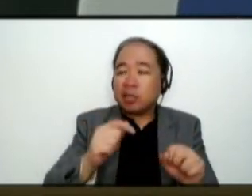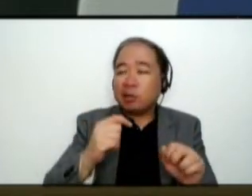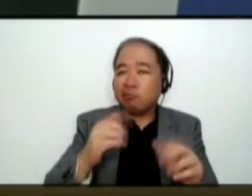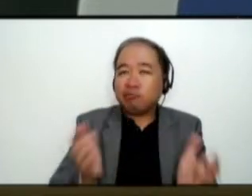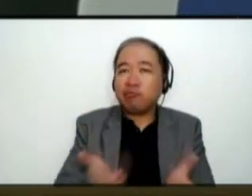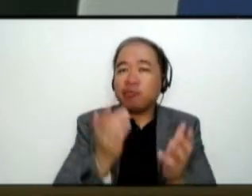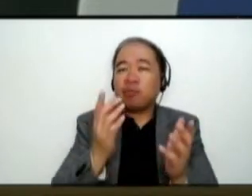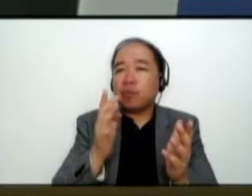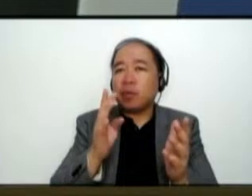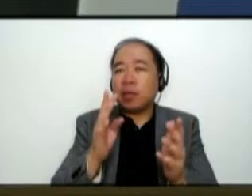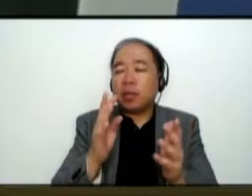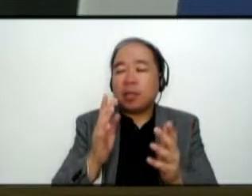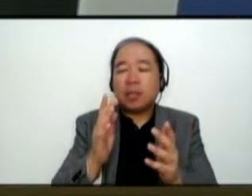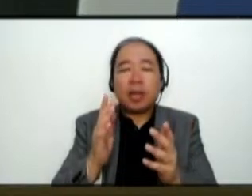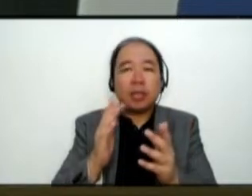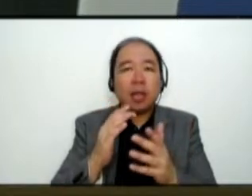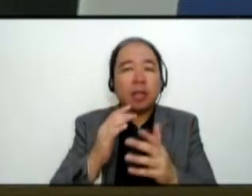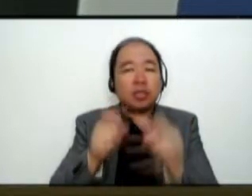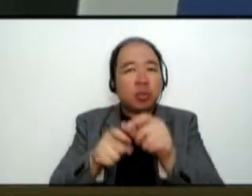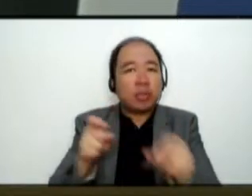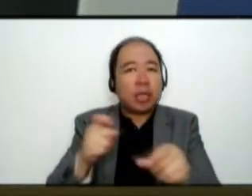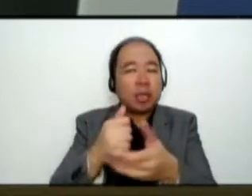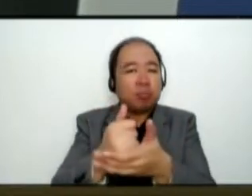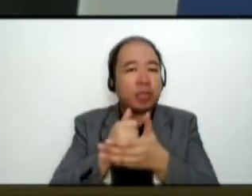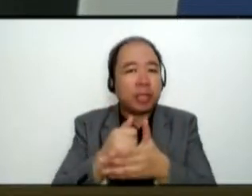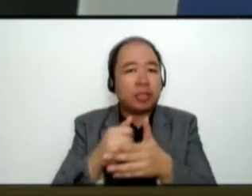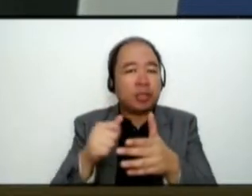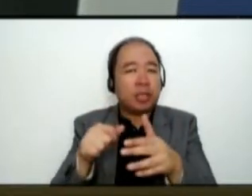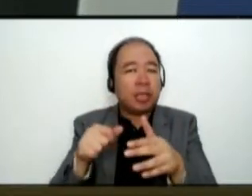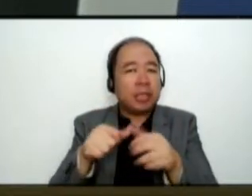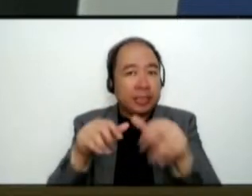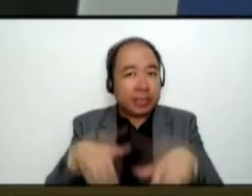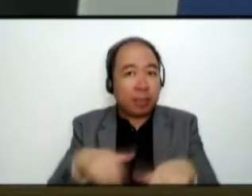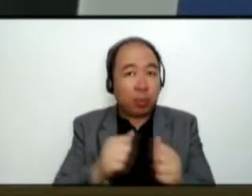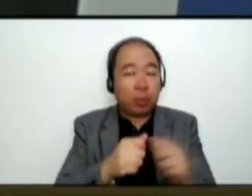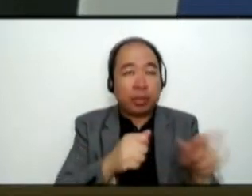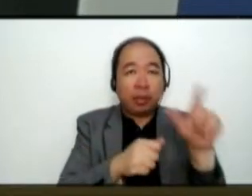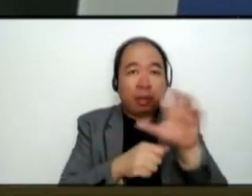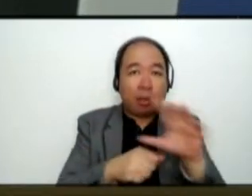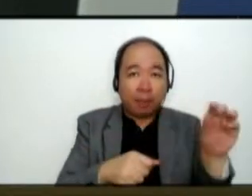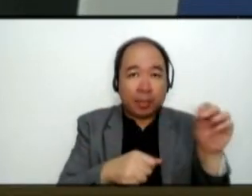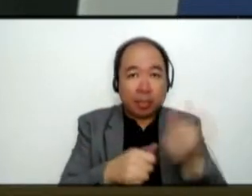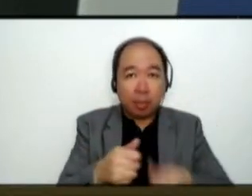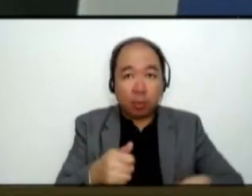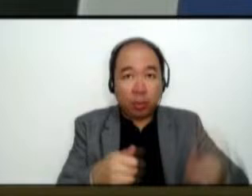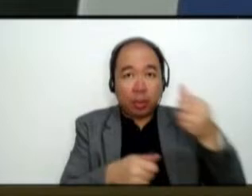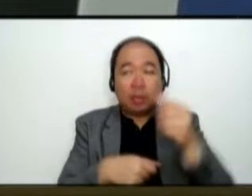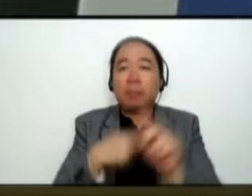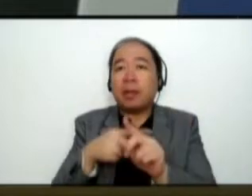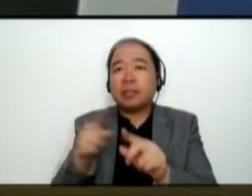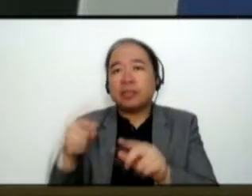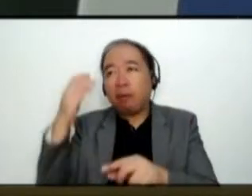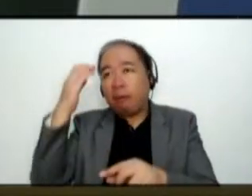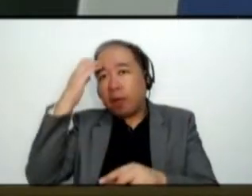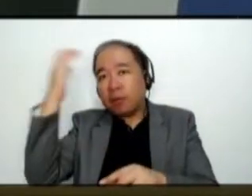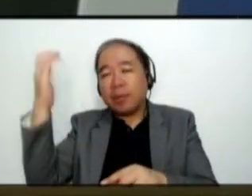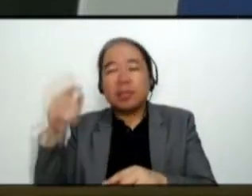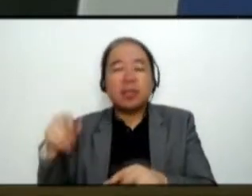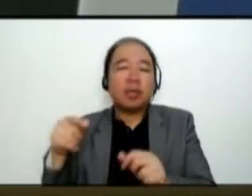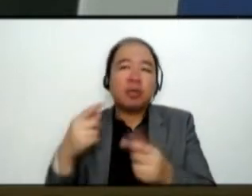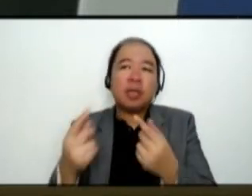social protection schemes both with their employers, on one hand, and with government through tripartism and social